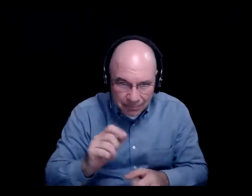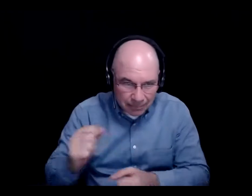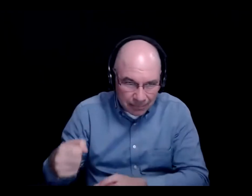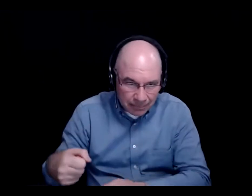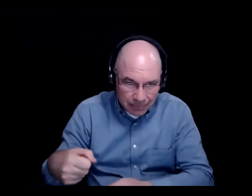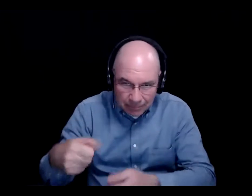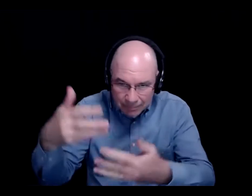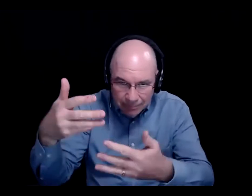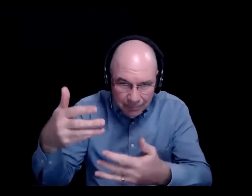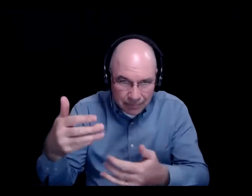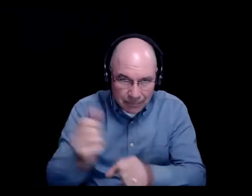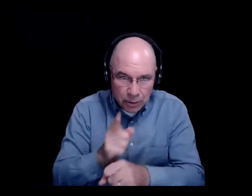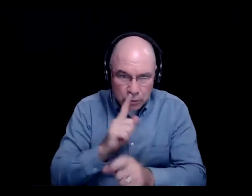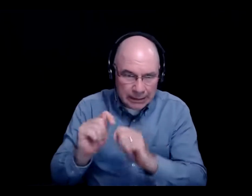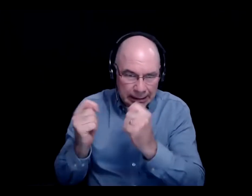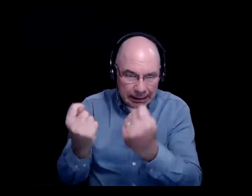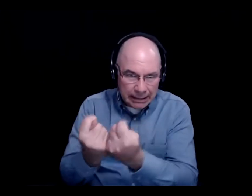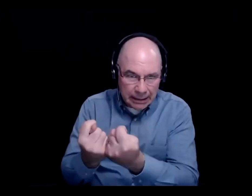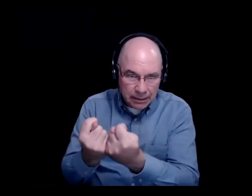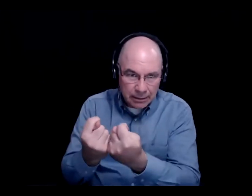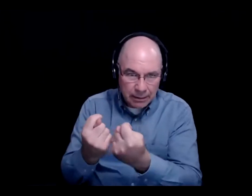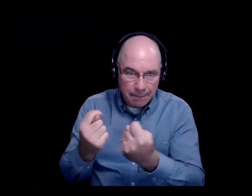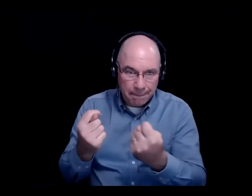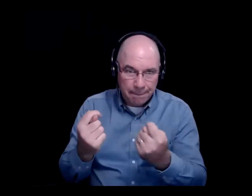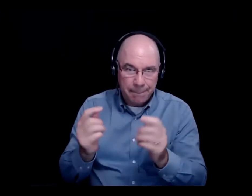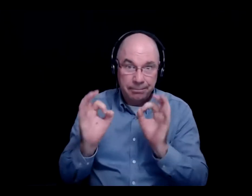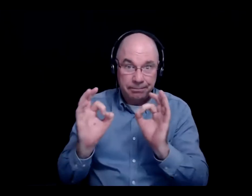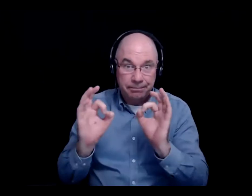that they are live.